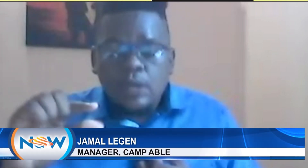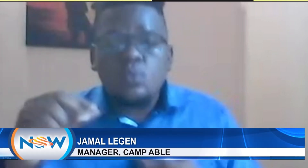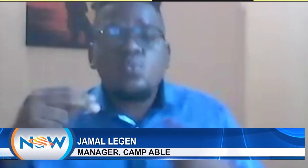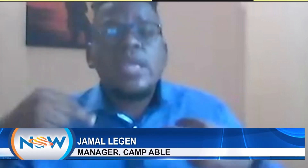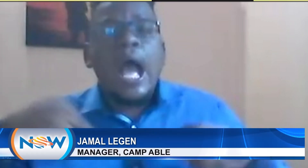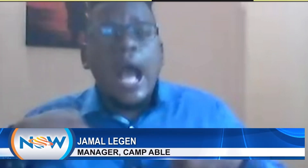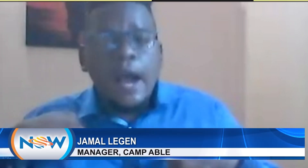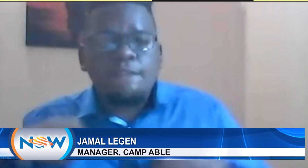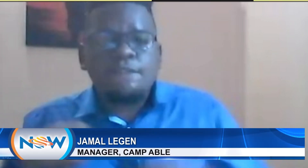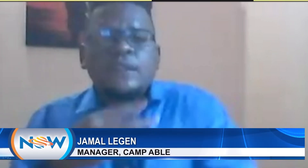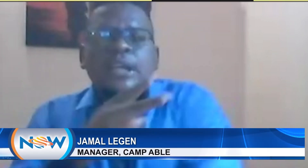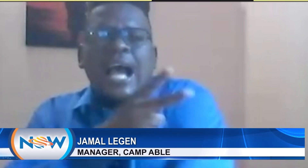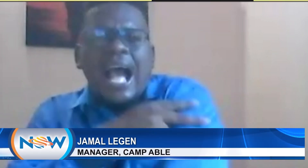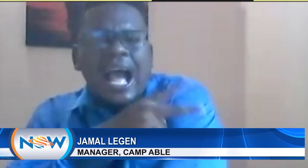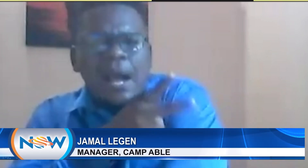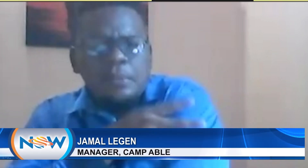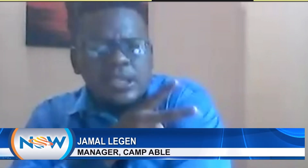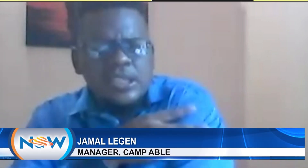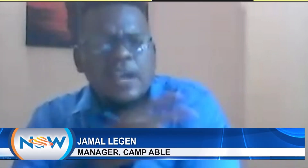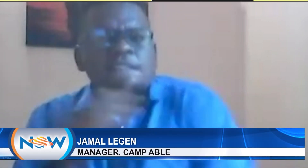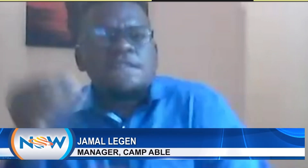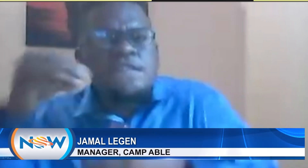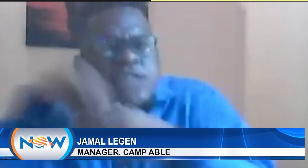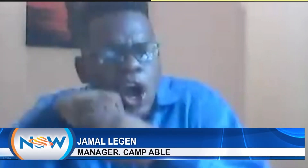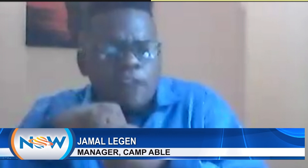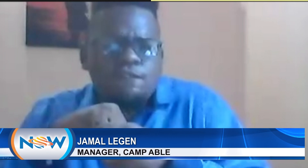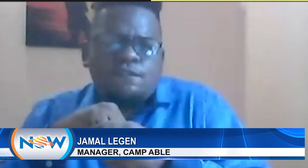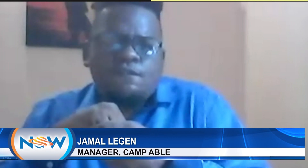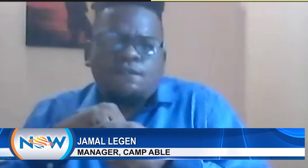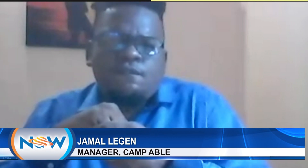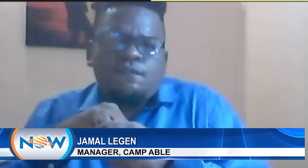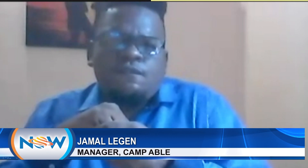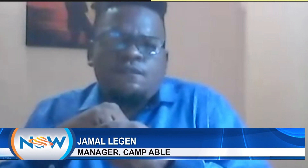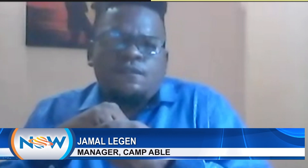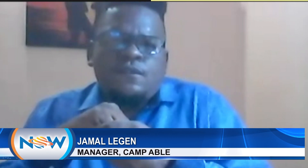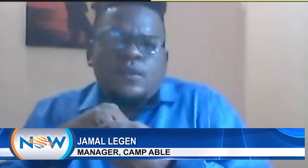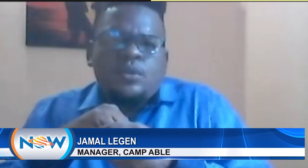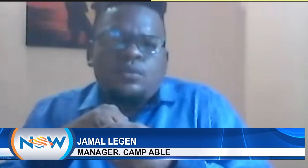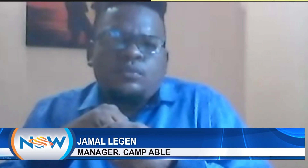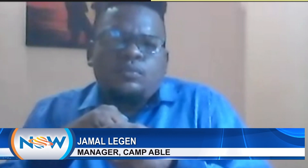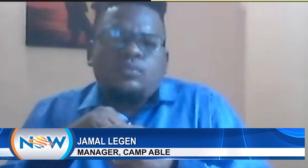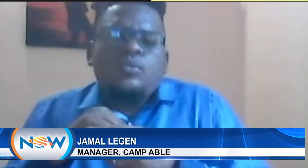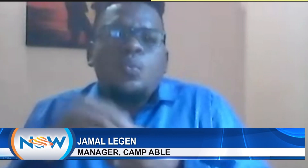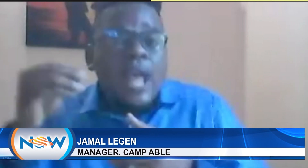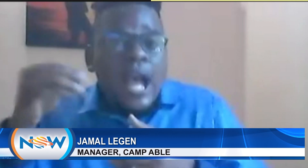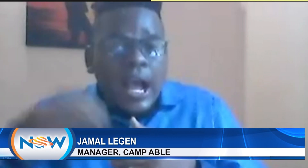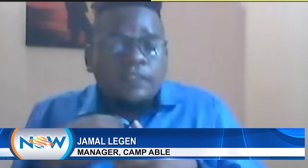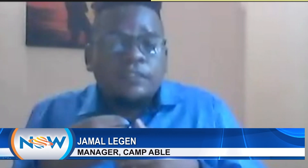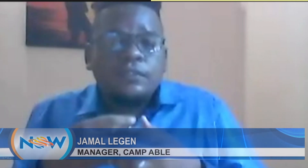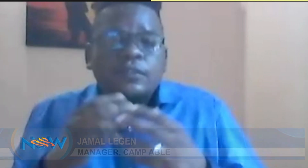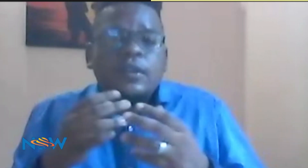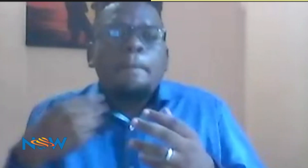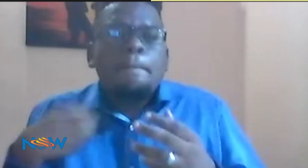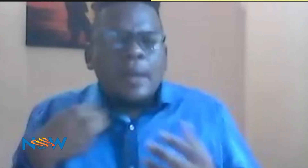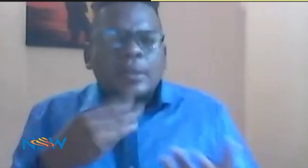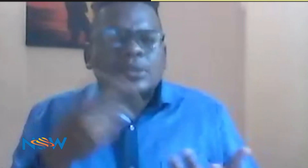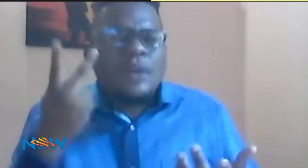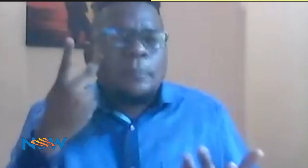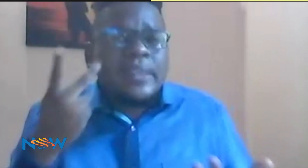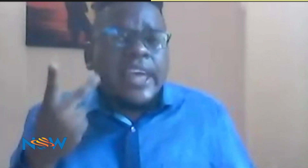We have the Coast Guards. We have Army members who are also involved.